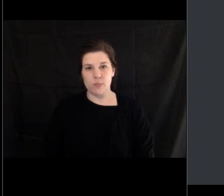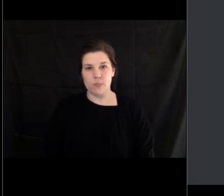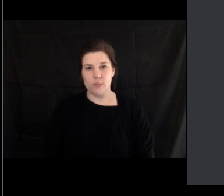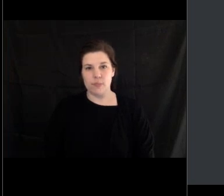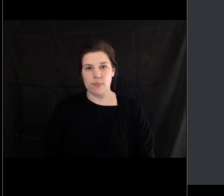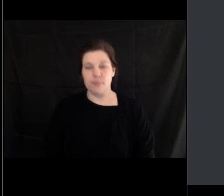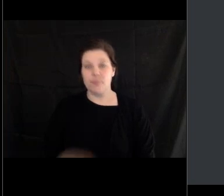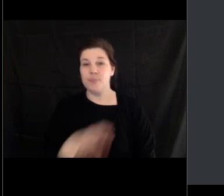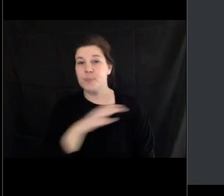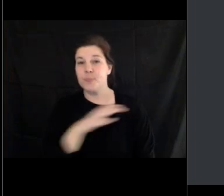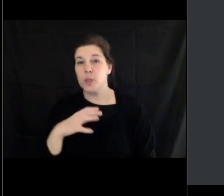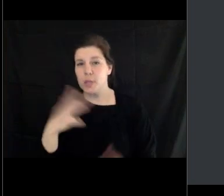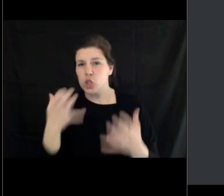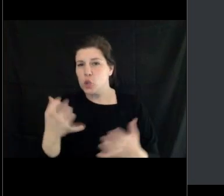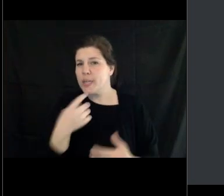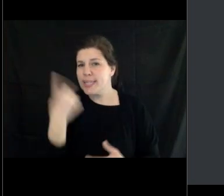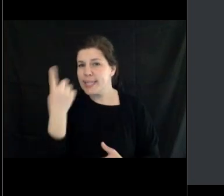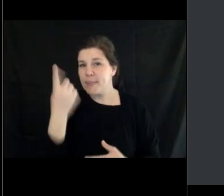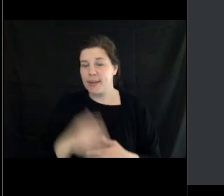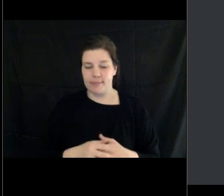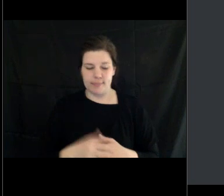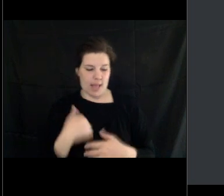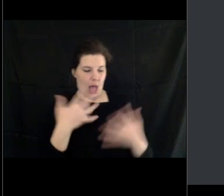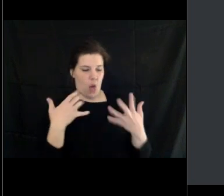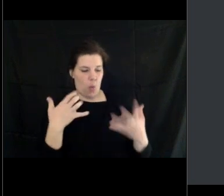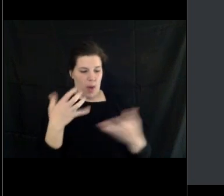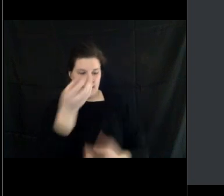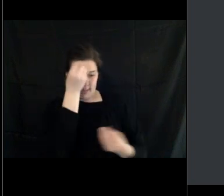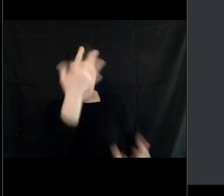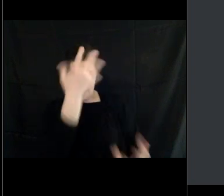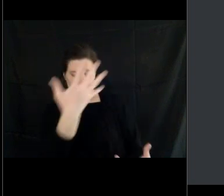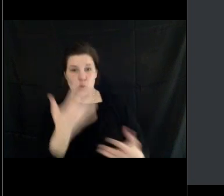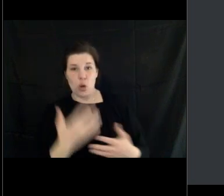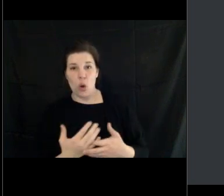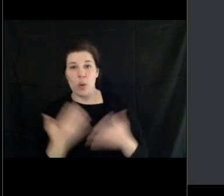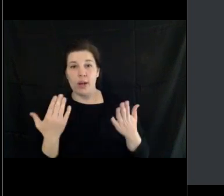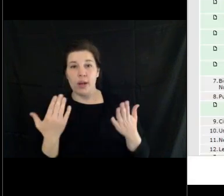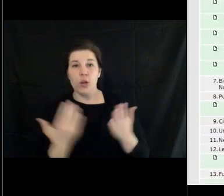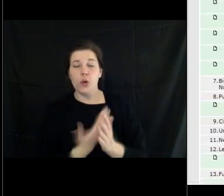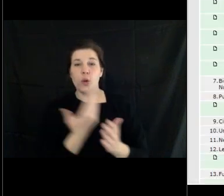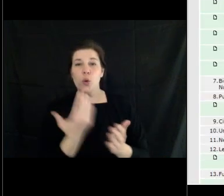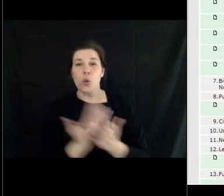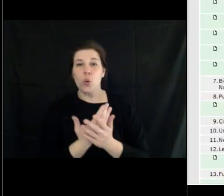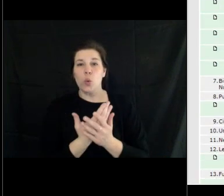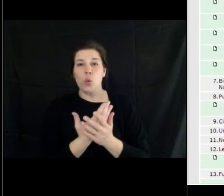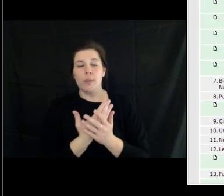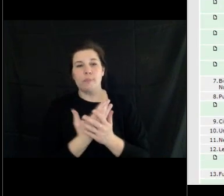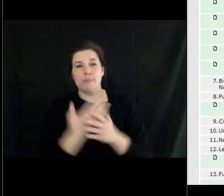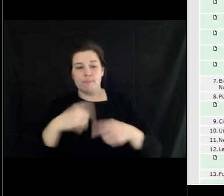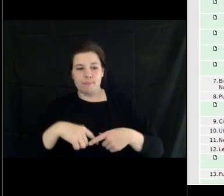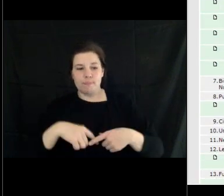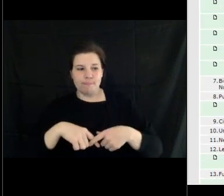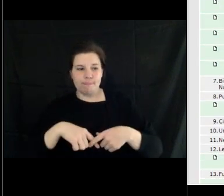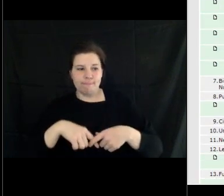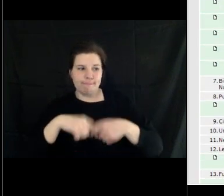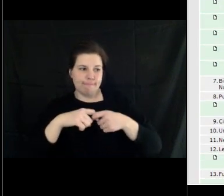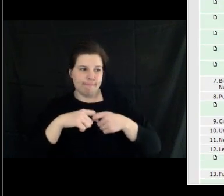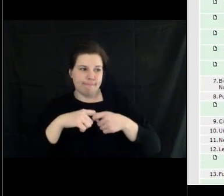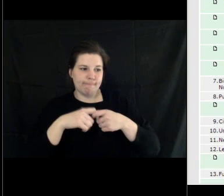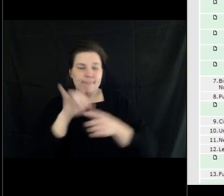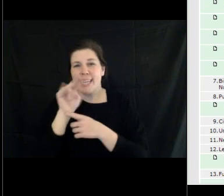Commissioner, did you want to say a few words? I just wanted to let the committee know that our new interim city manager has agreed to meet with us, and